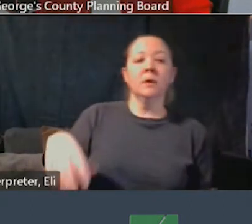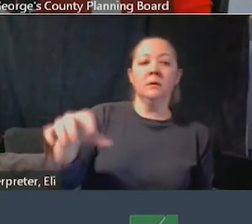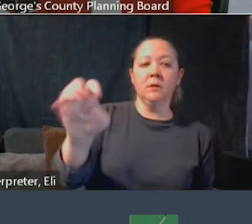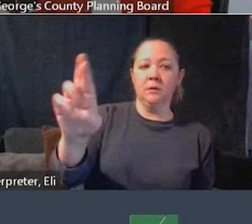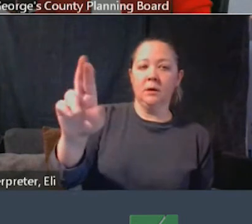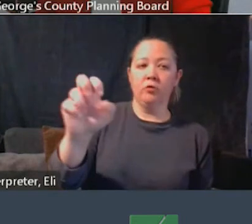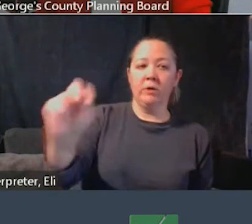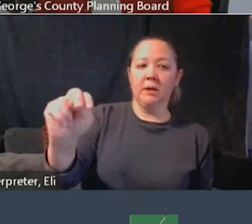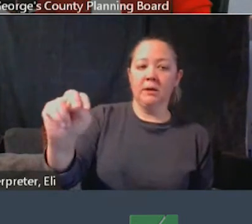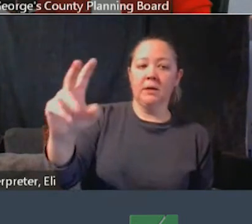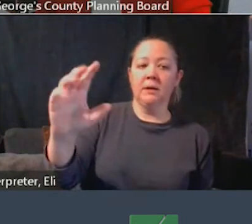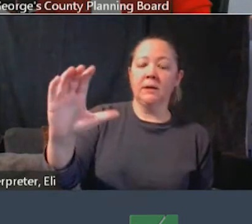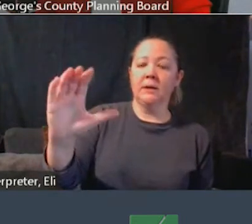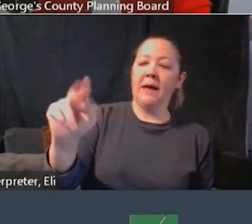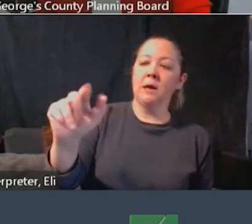Lonnie Monroe?